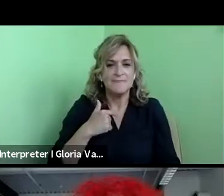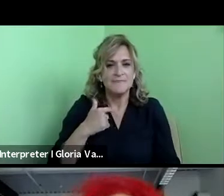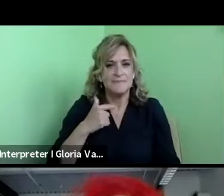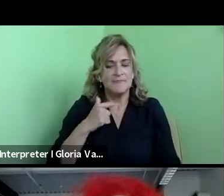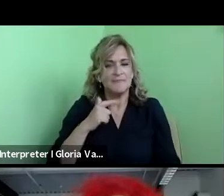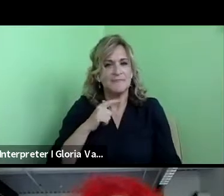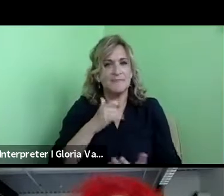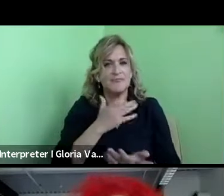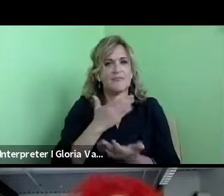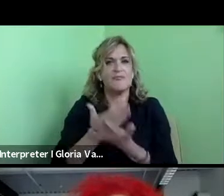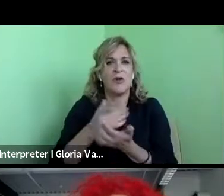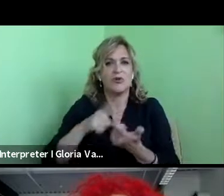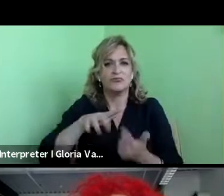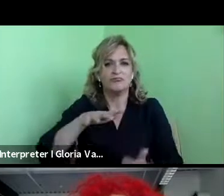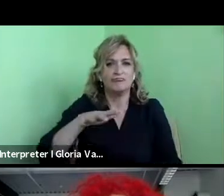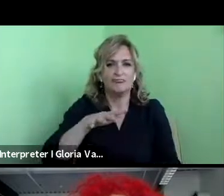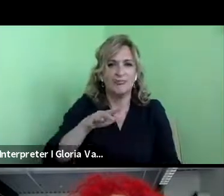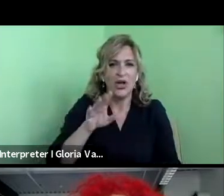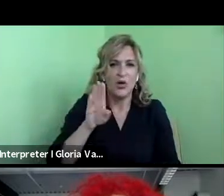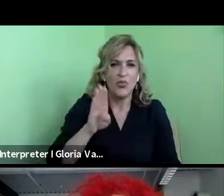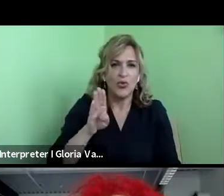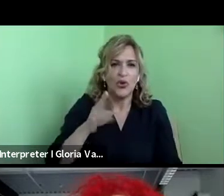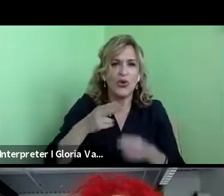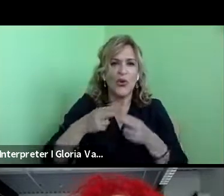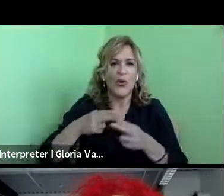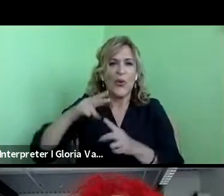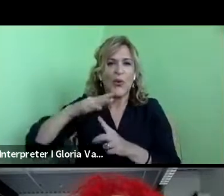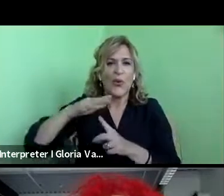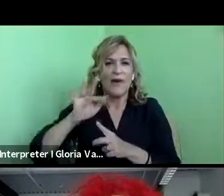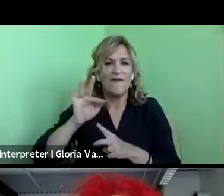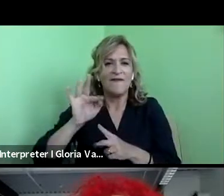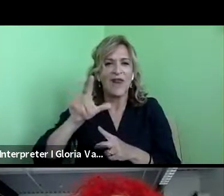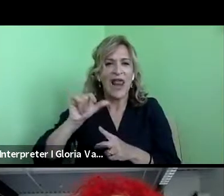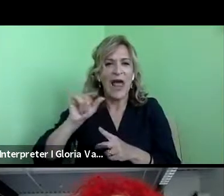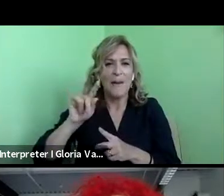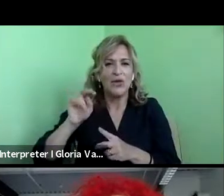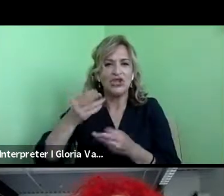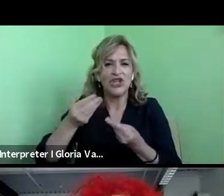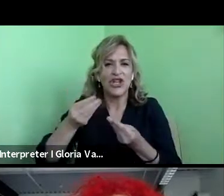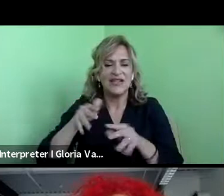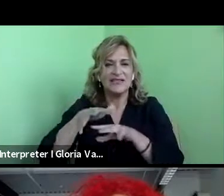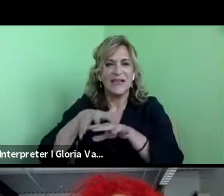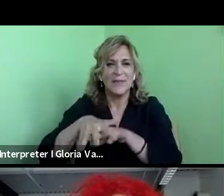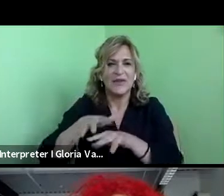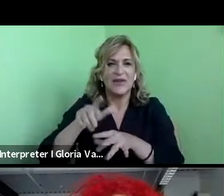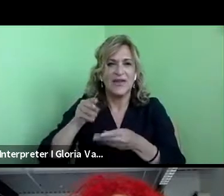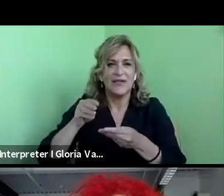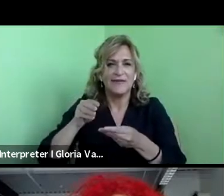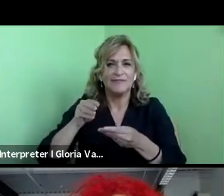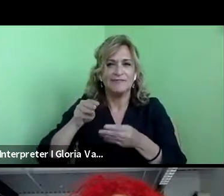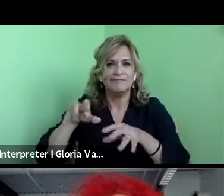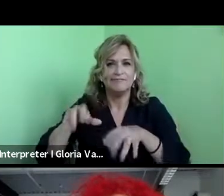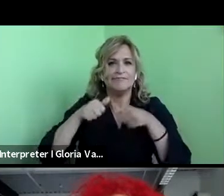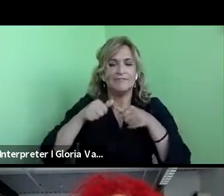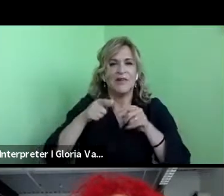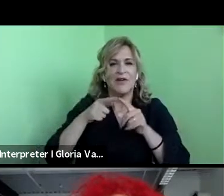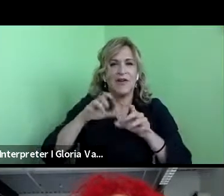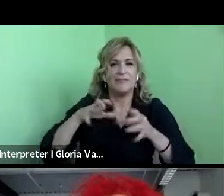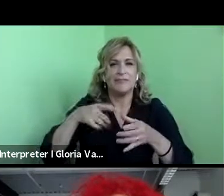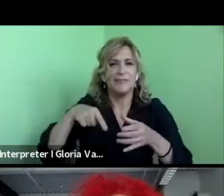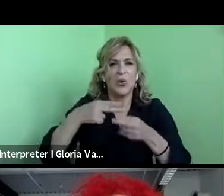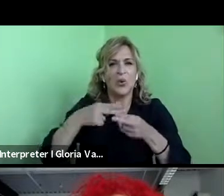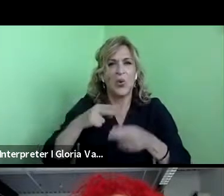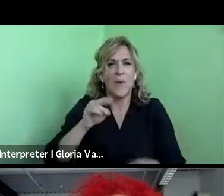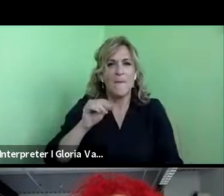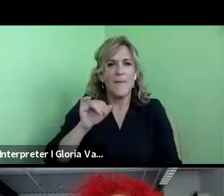to Flatbush, Brooklyn, which is the unceded territory of the Lenape Munsee. And